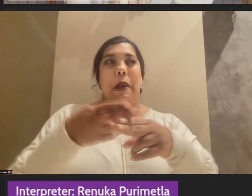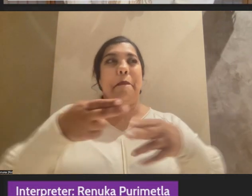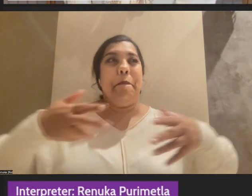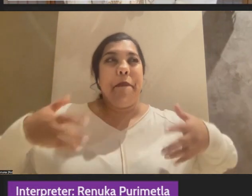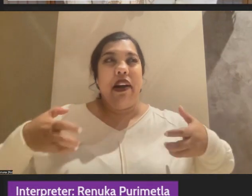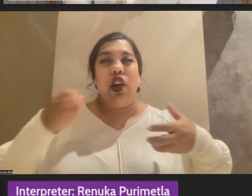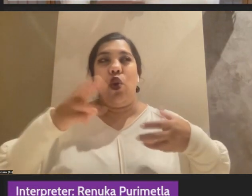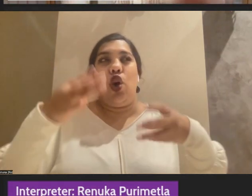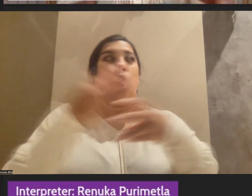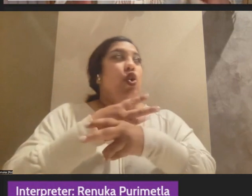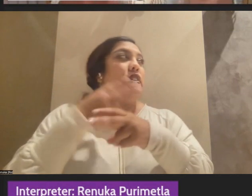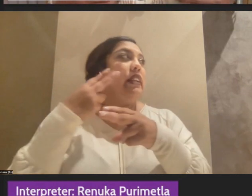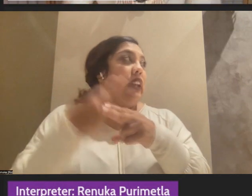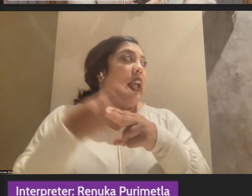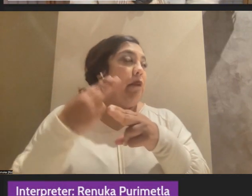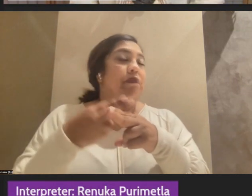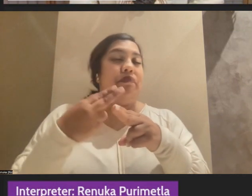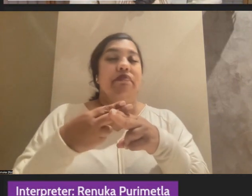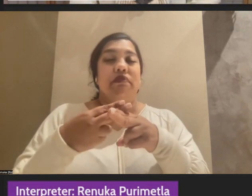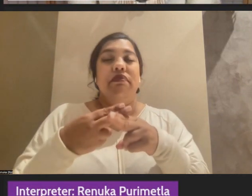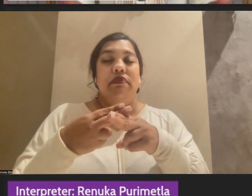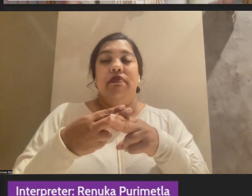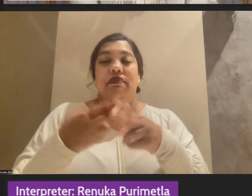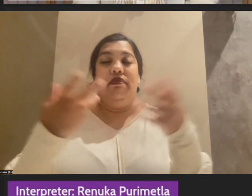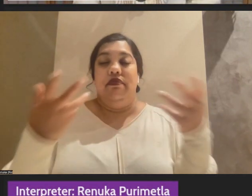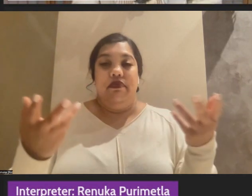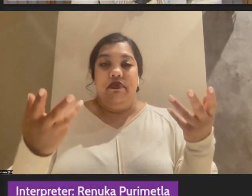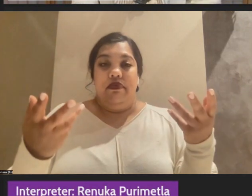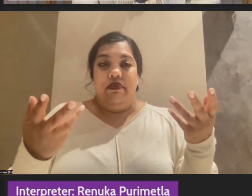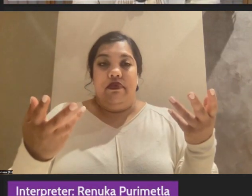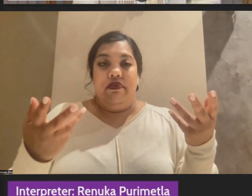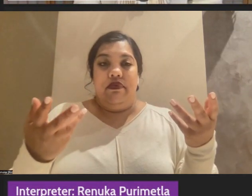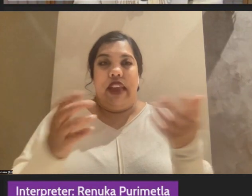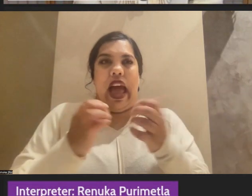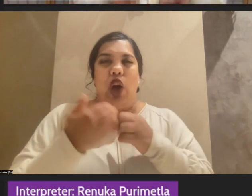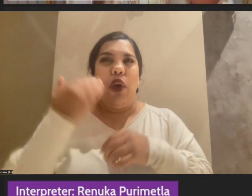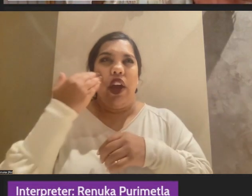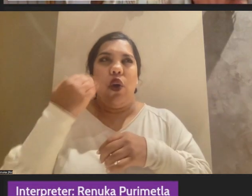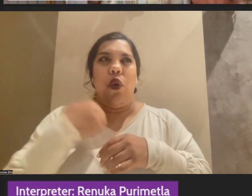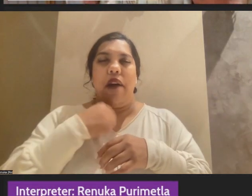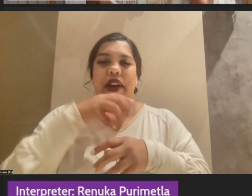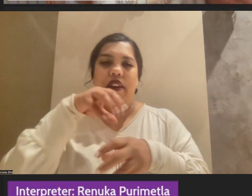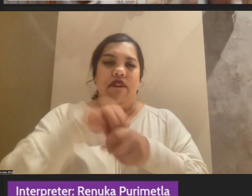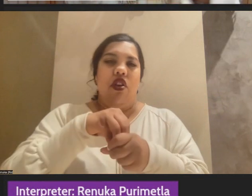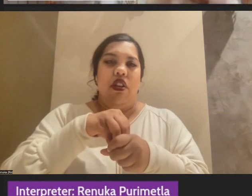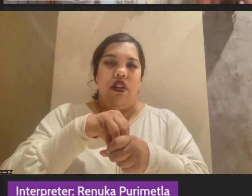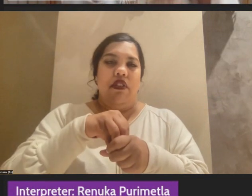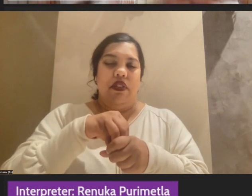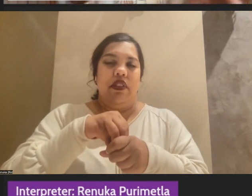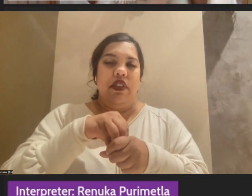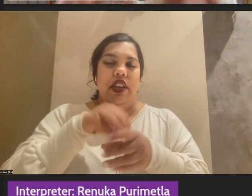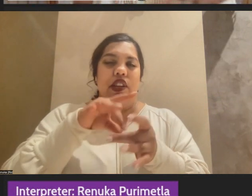So, how do I ensure that I am not engaging in metaphysical malpractice by turning my attention and